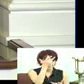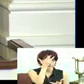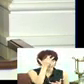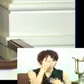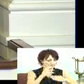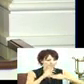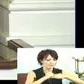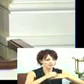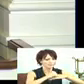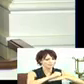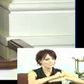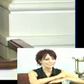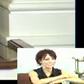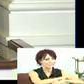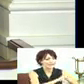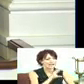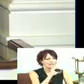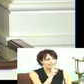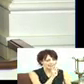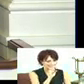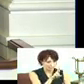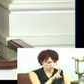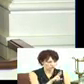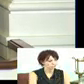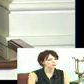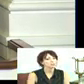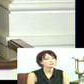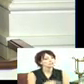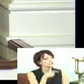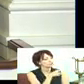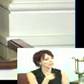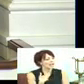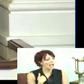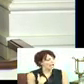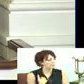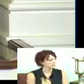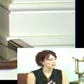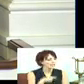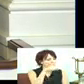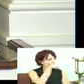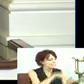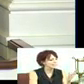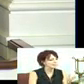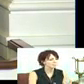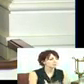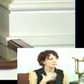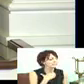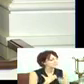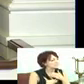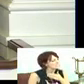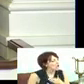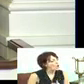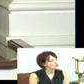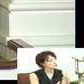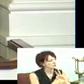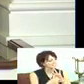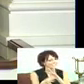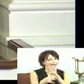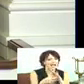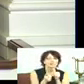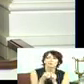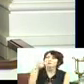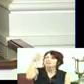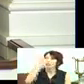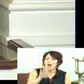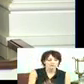with a terminal illness, Sini found a very deep hunger for God. And it seemed like she was in